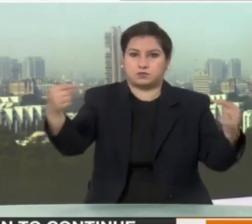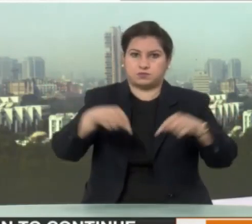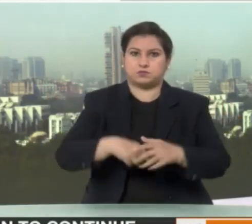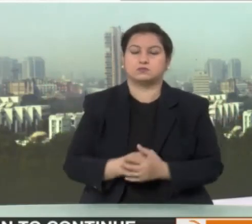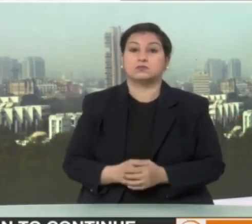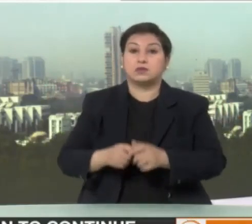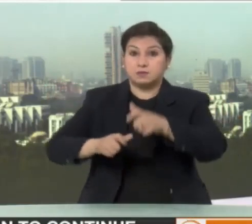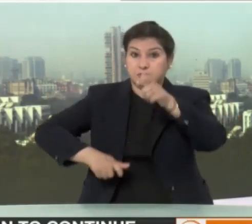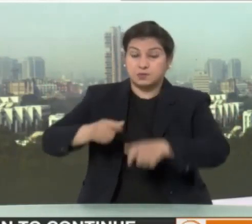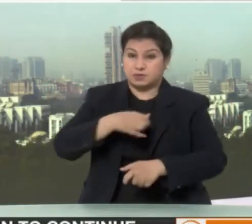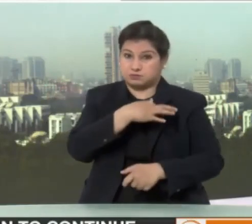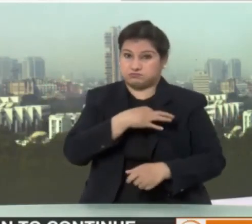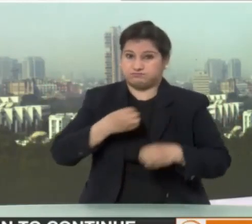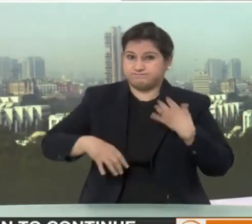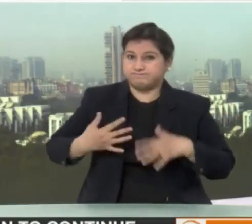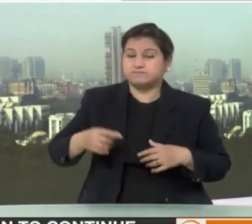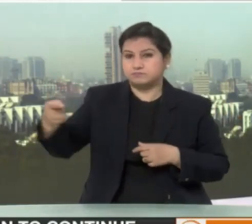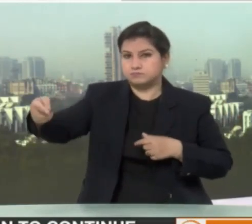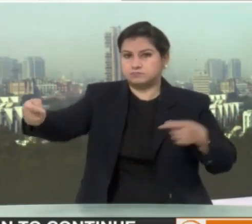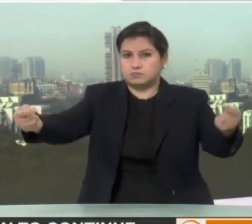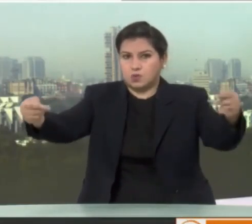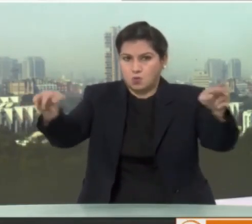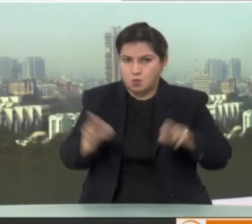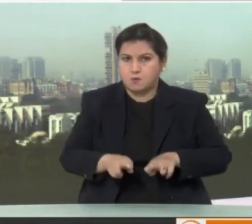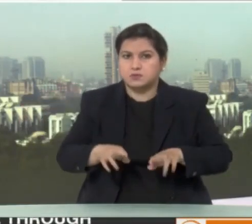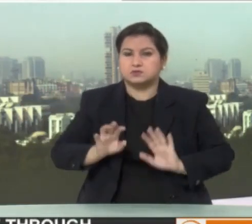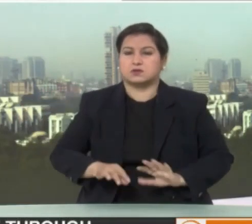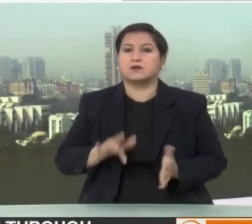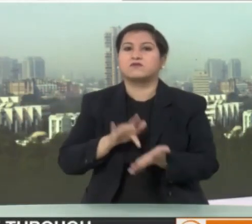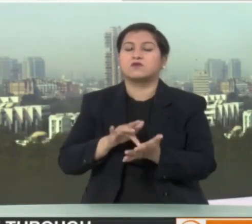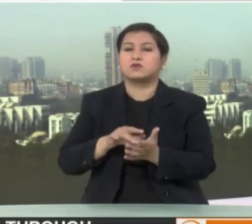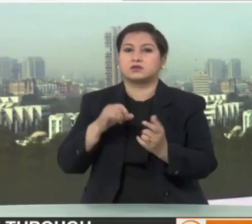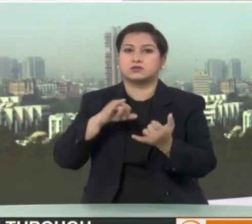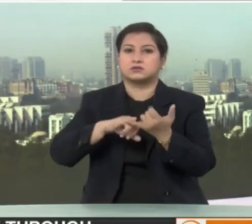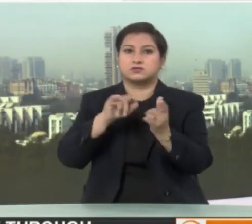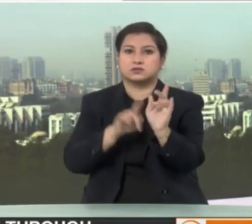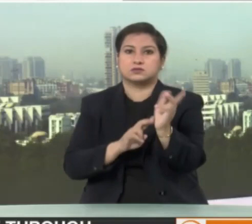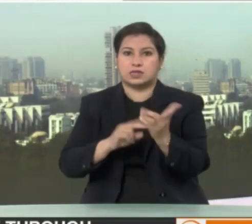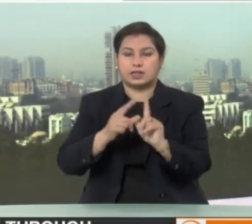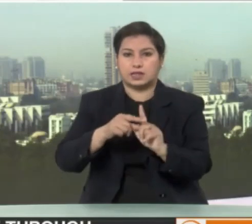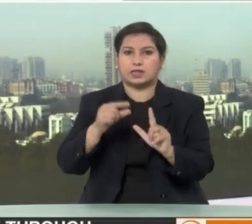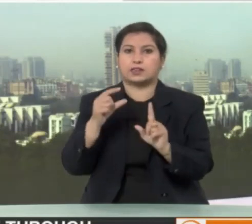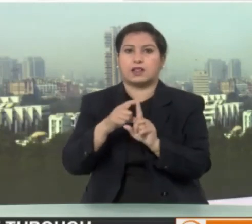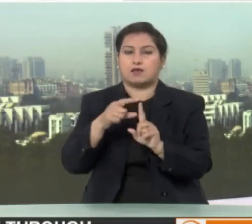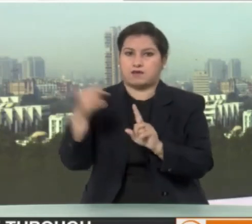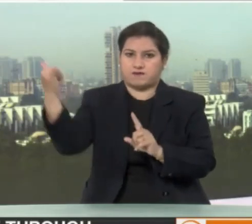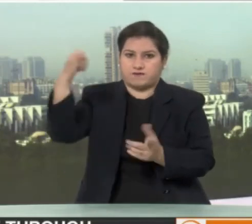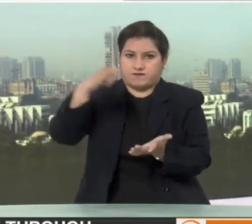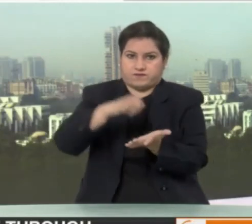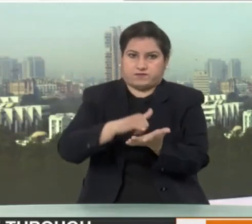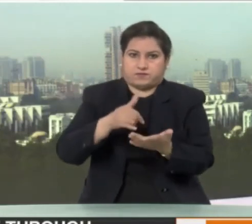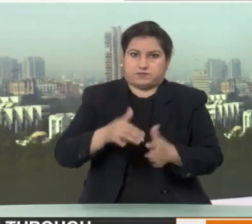Stranded people from Australia are being brought back to India by Sydney-New Delhi flight.